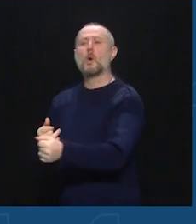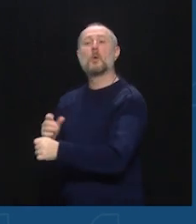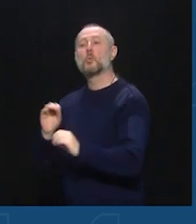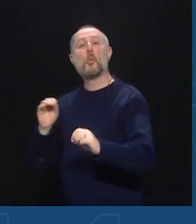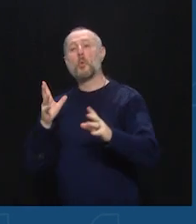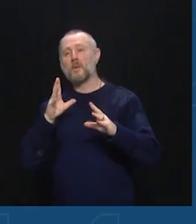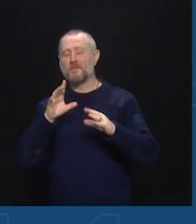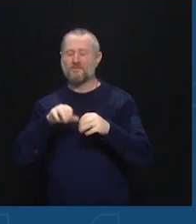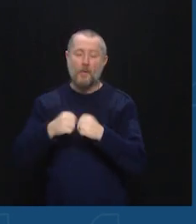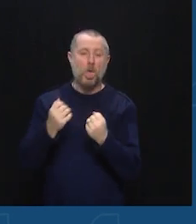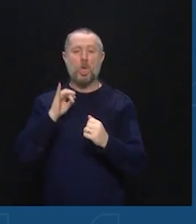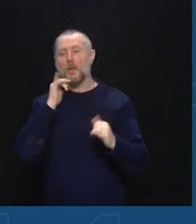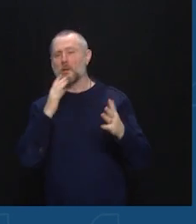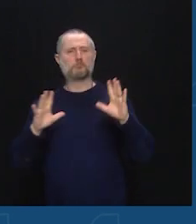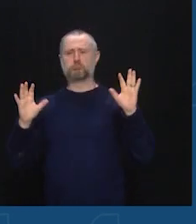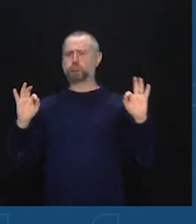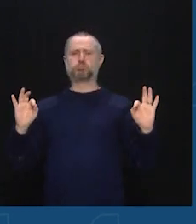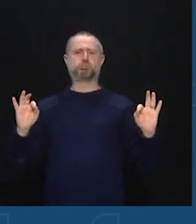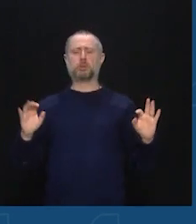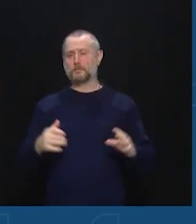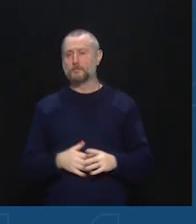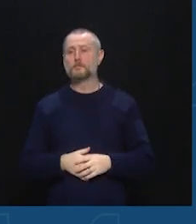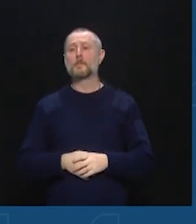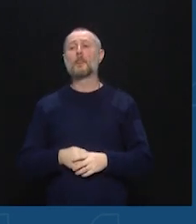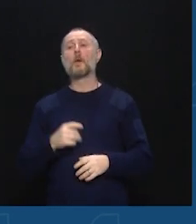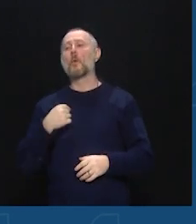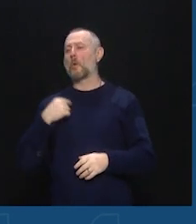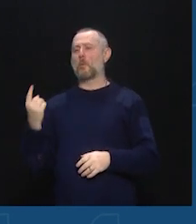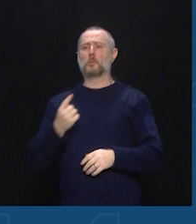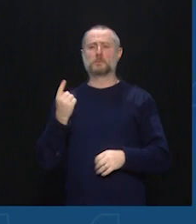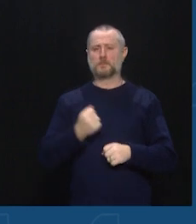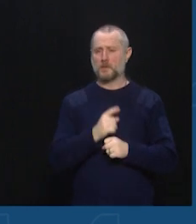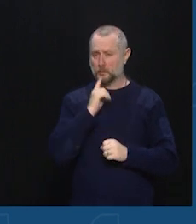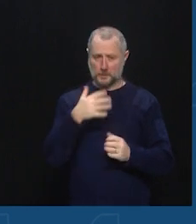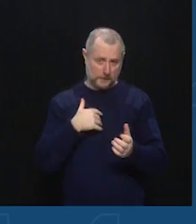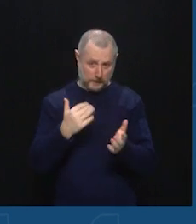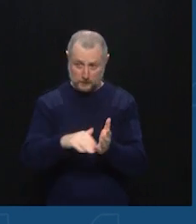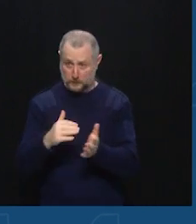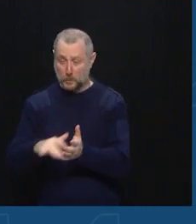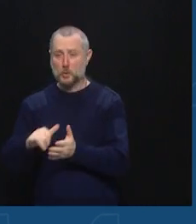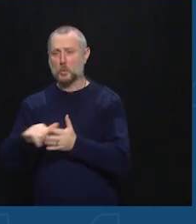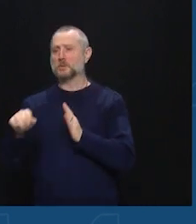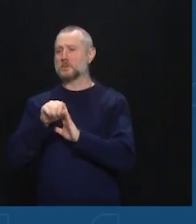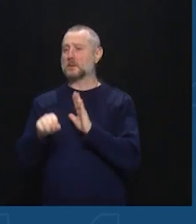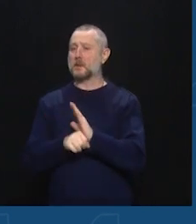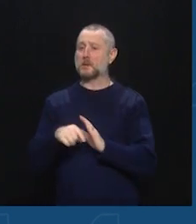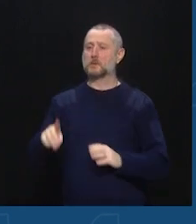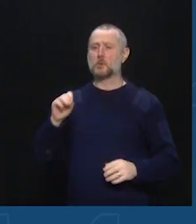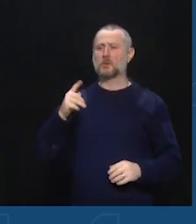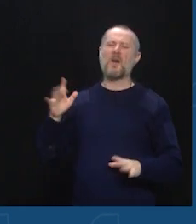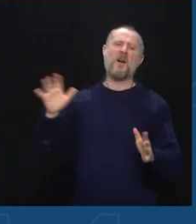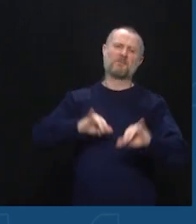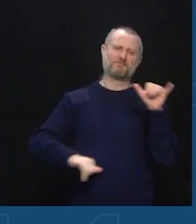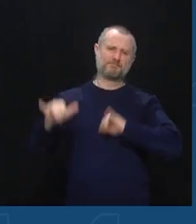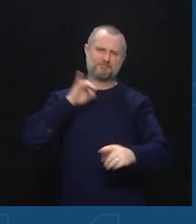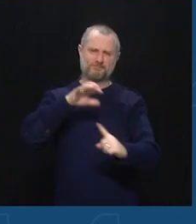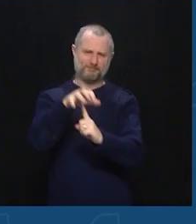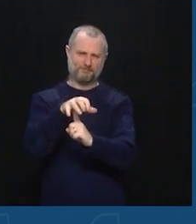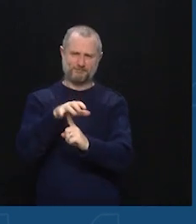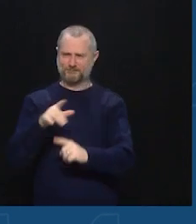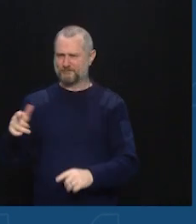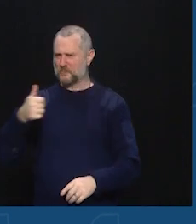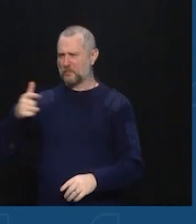time. I say this often, but really, New York State DOT really does have an elite snow fighting team, and we're at